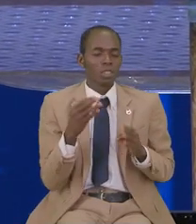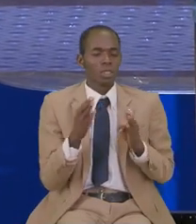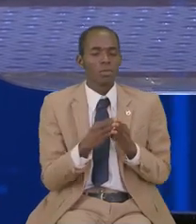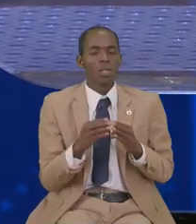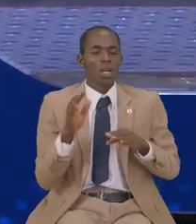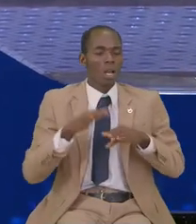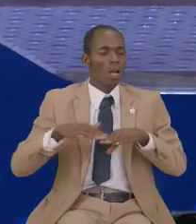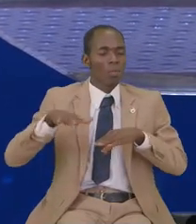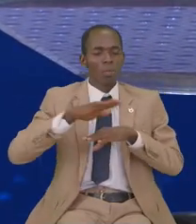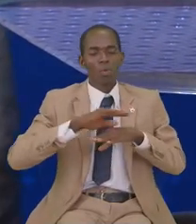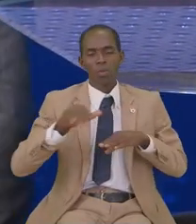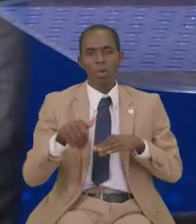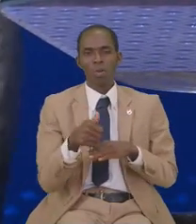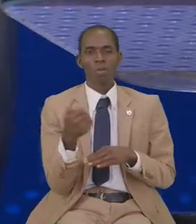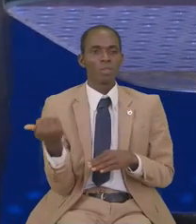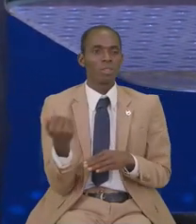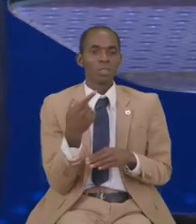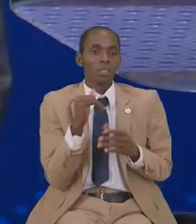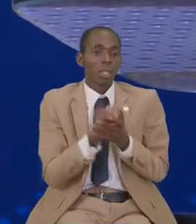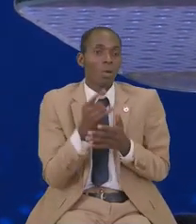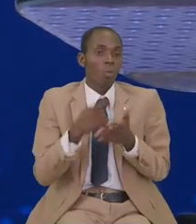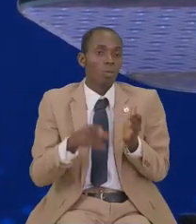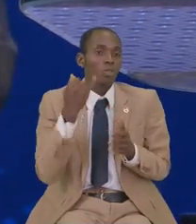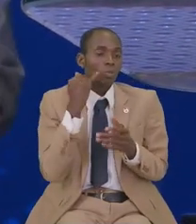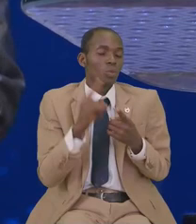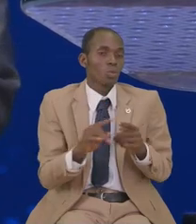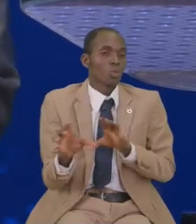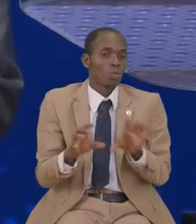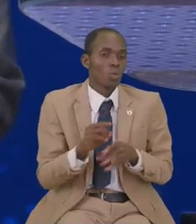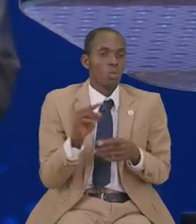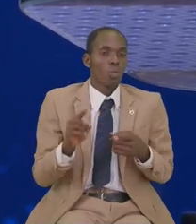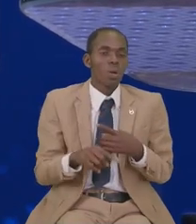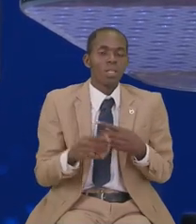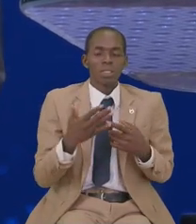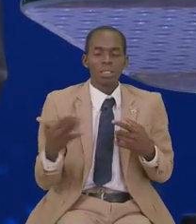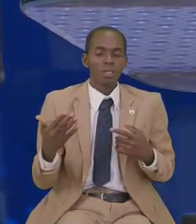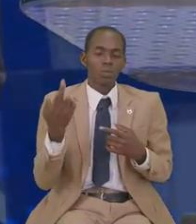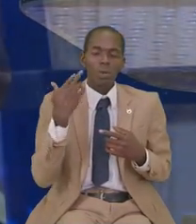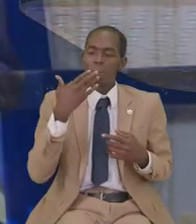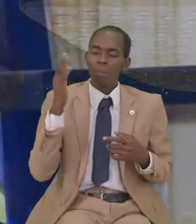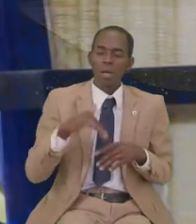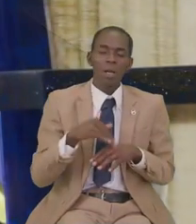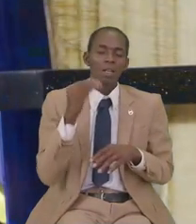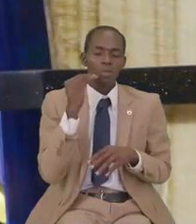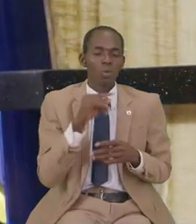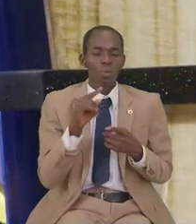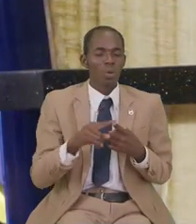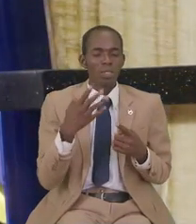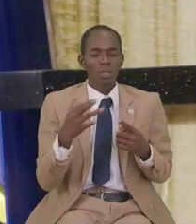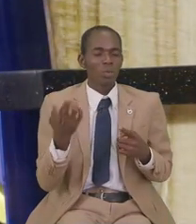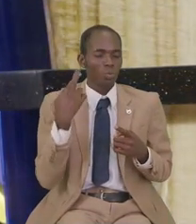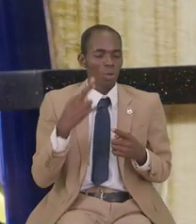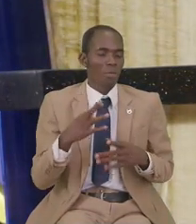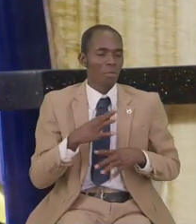should have done when they were back at home. When everything was all right, when they woke up in the morning and they said, praise the